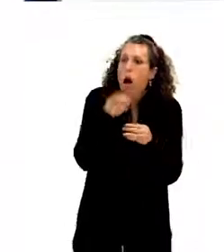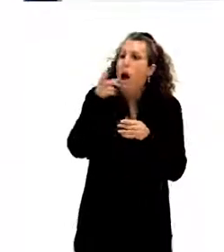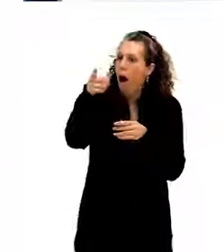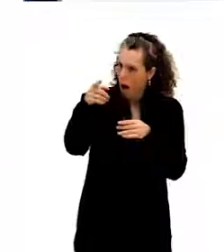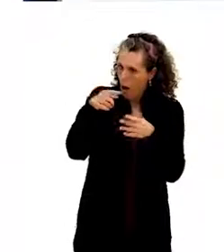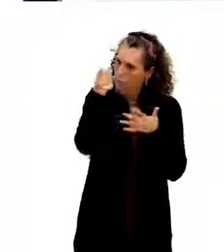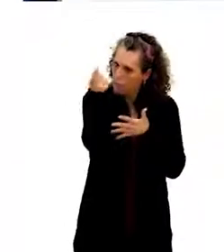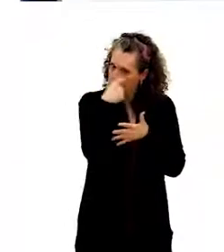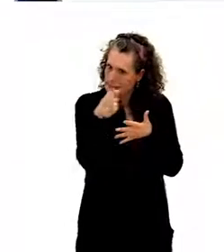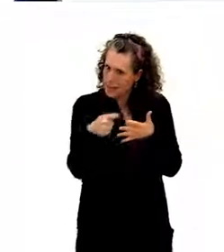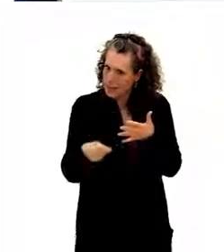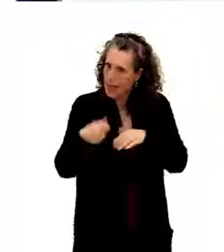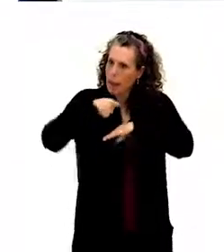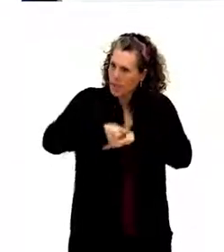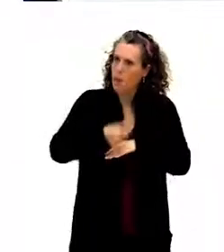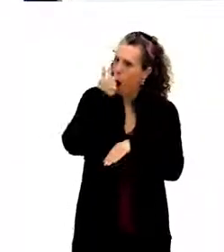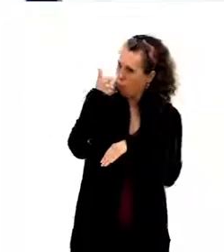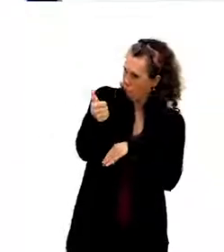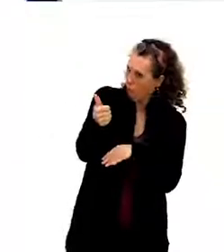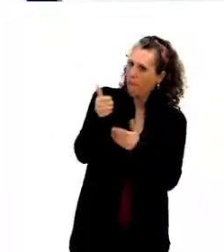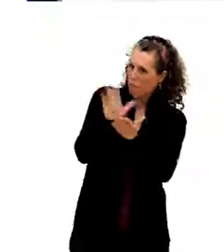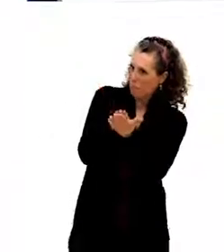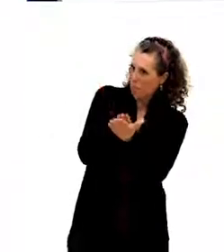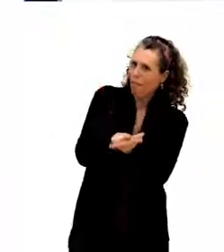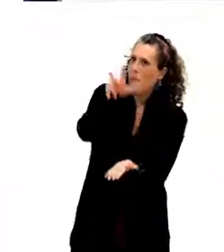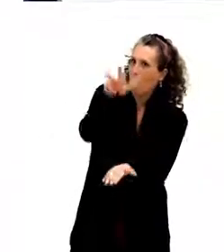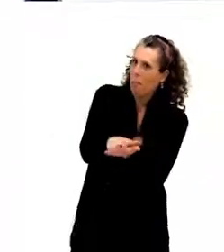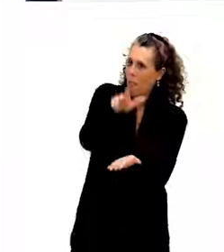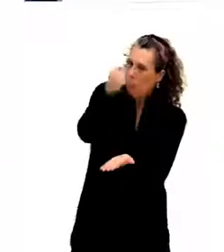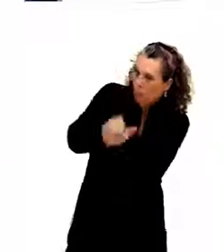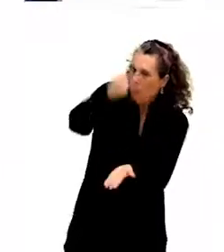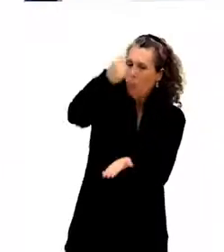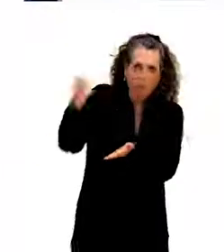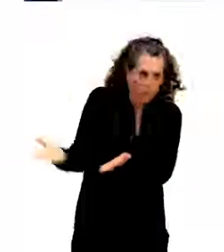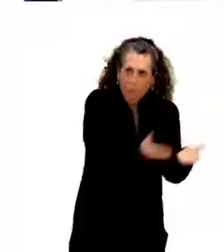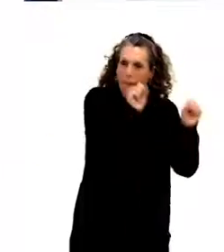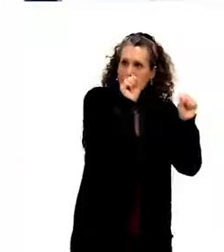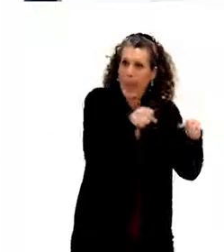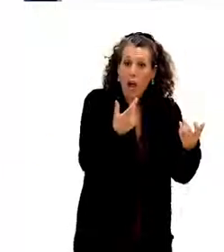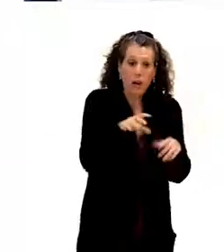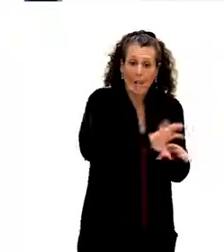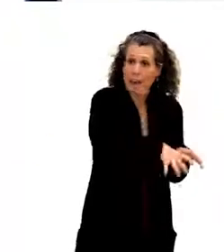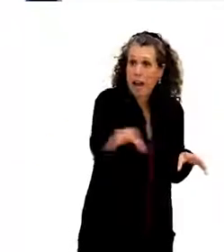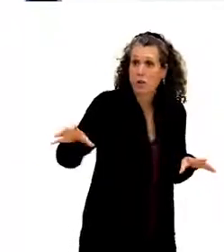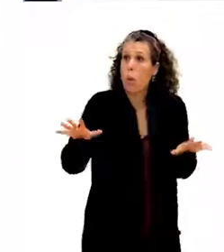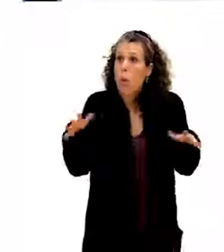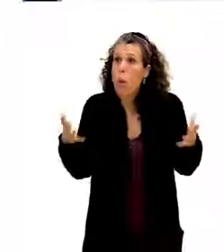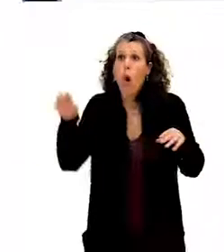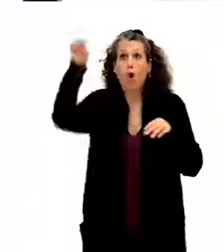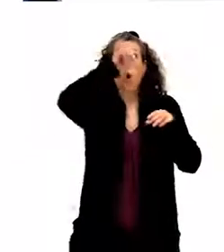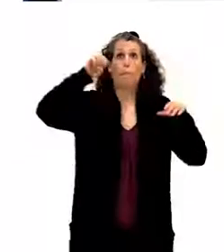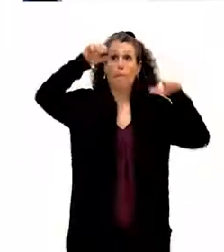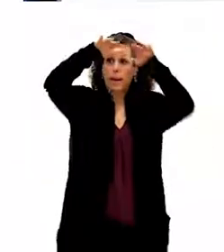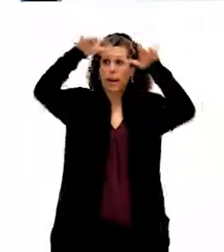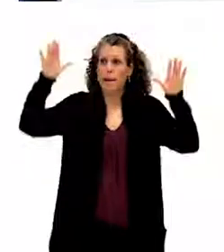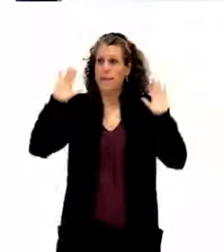can have the label. It could be better, a European body covering all national